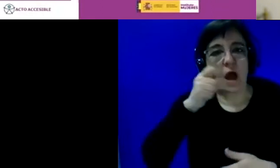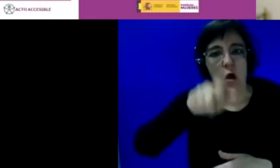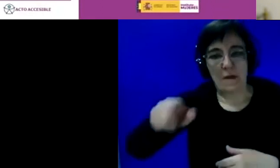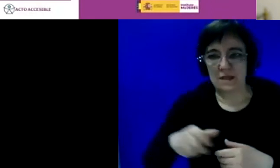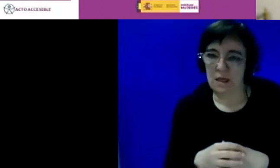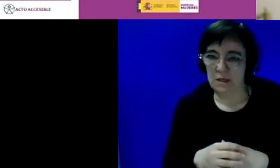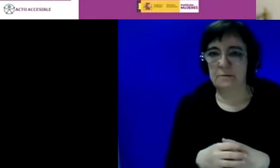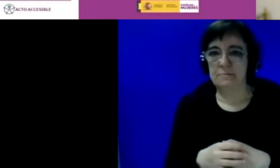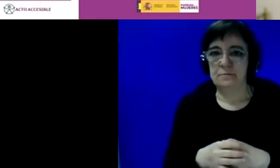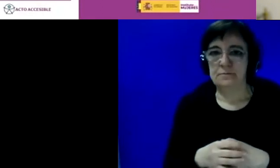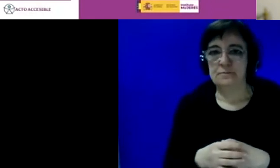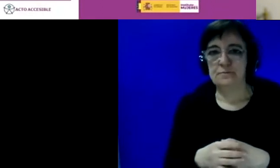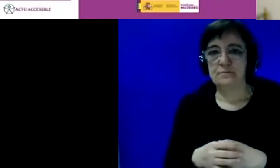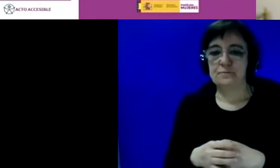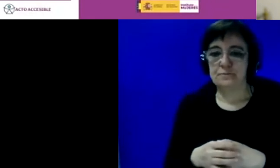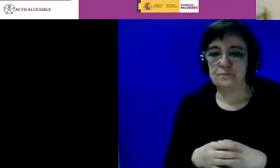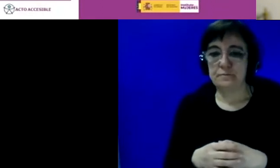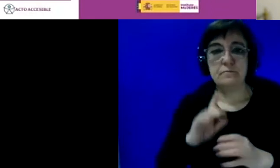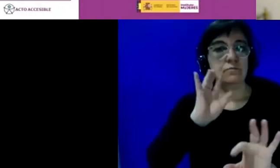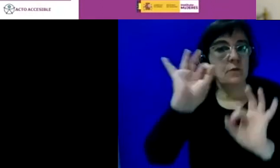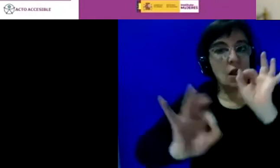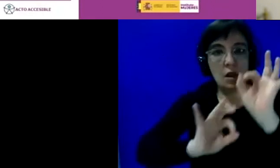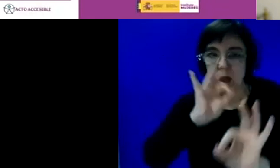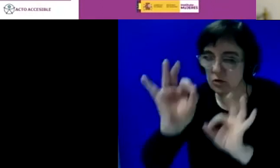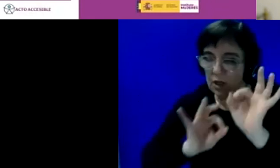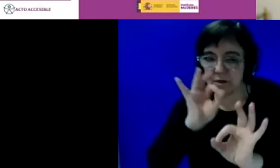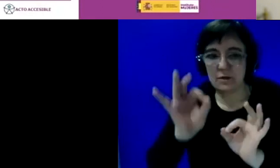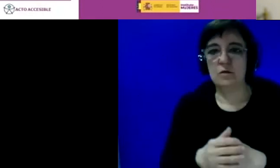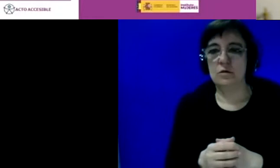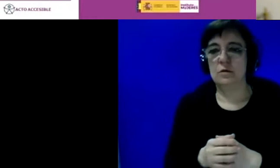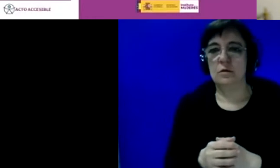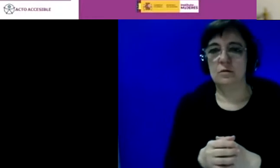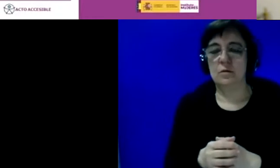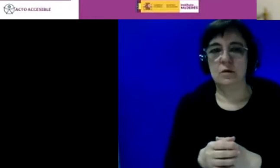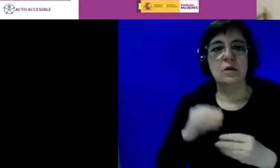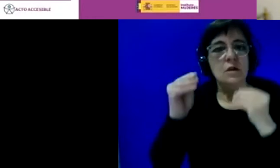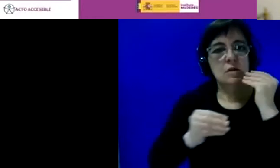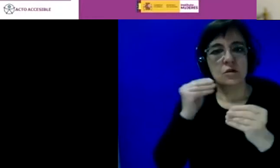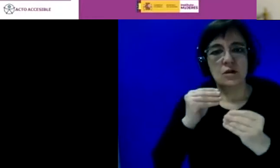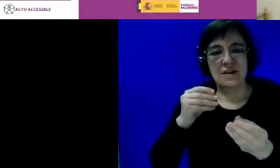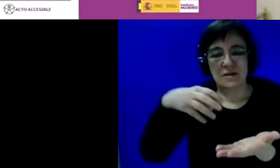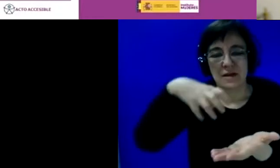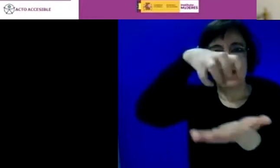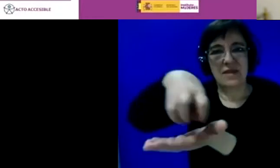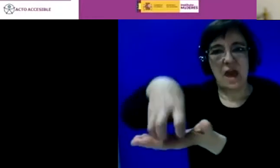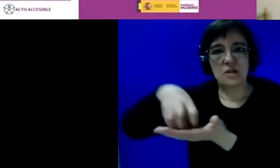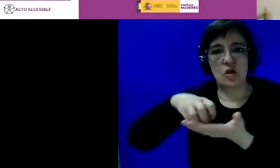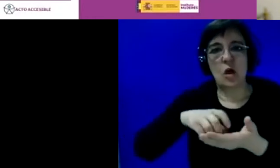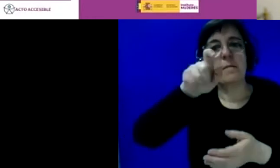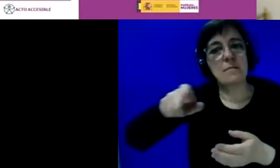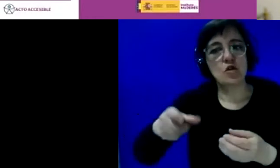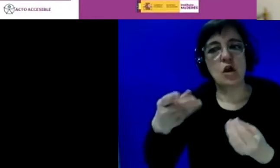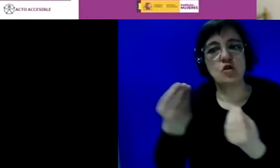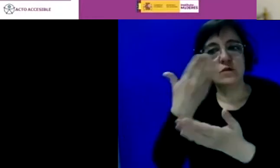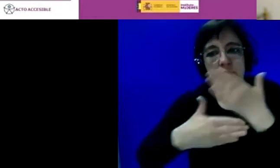members' organizations, transit centers have been established for people with disabilities and families raising children with disabilities who are